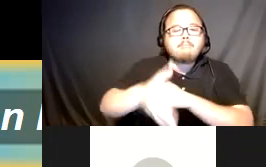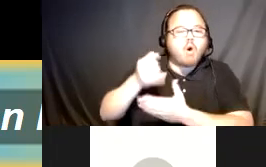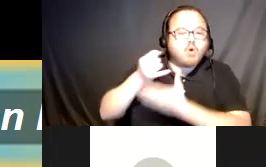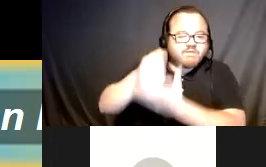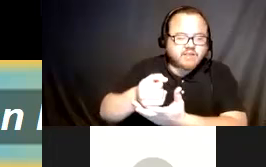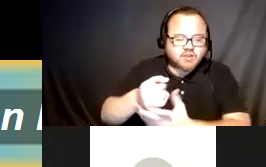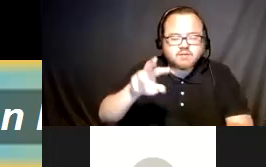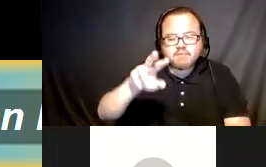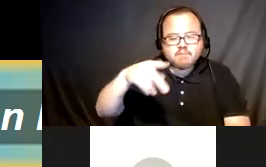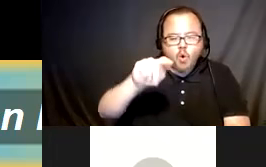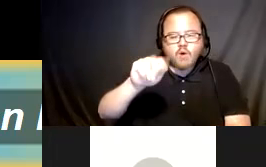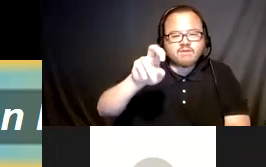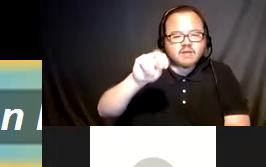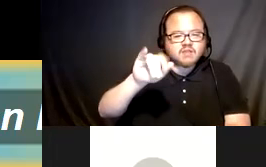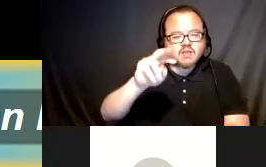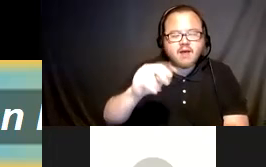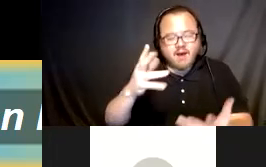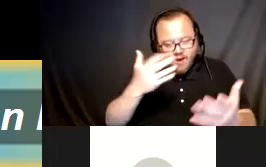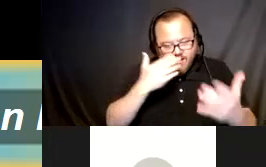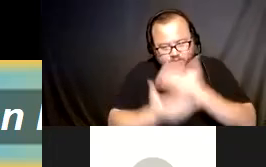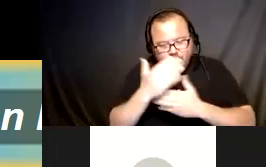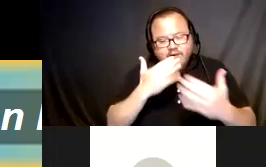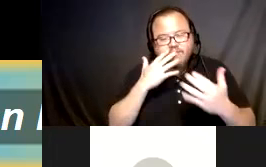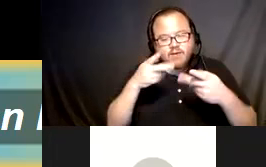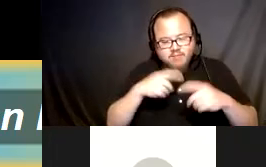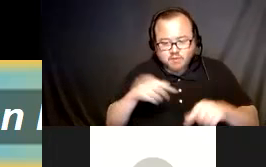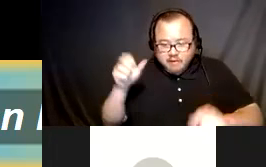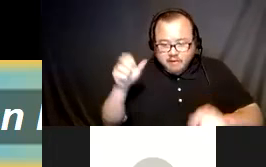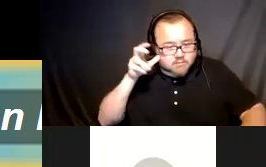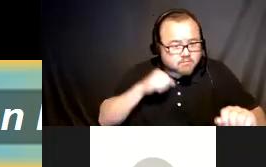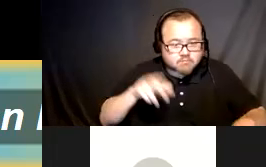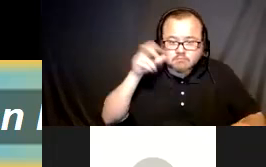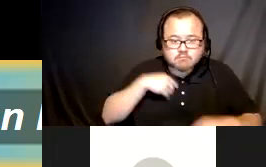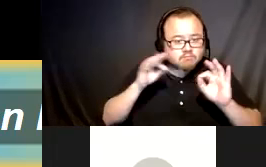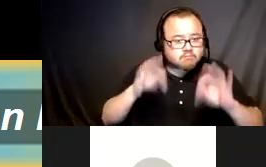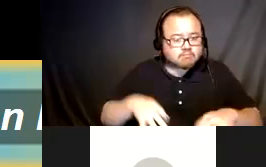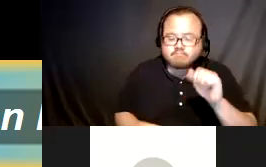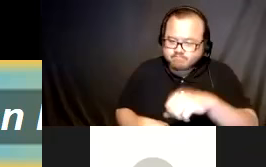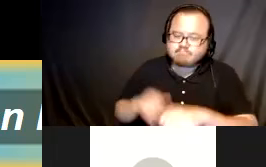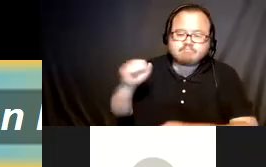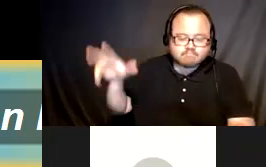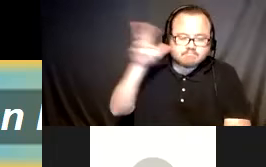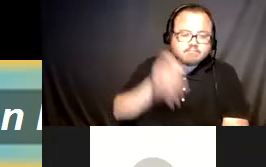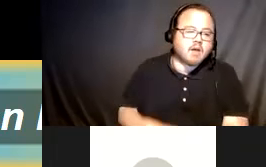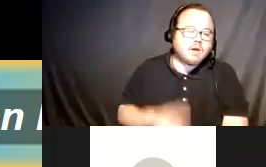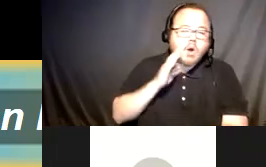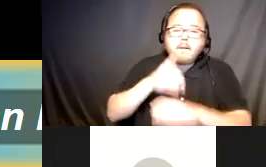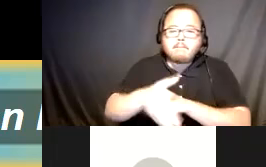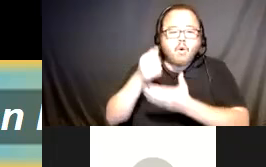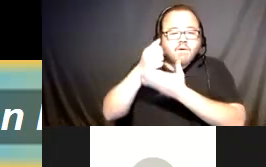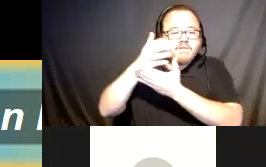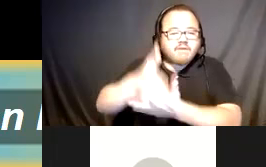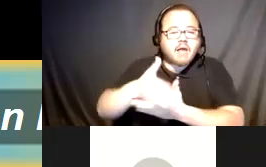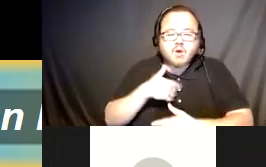Good morning. Thank you for having me. Can you hear me okay? Yes. In postvention, we address